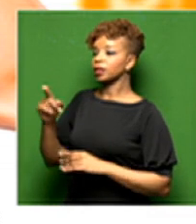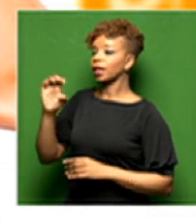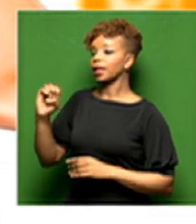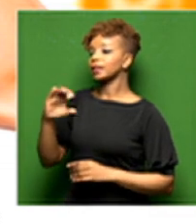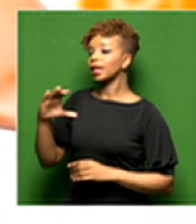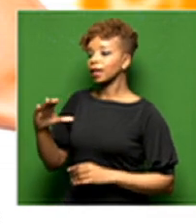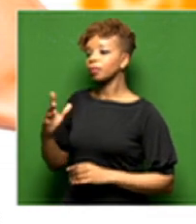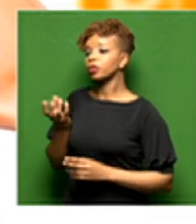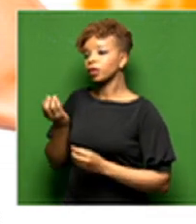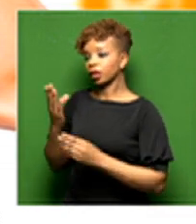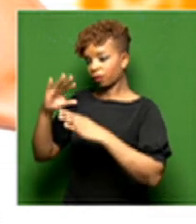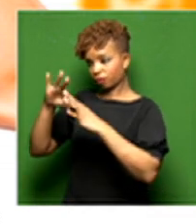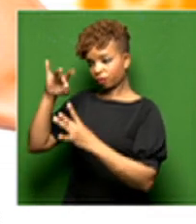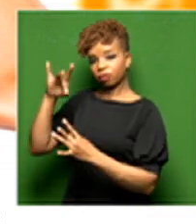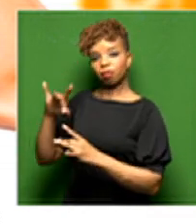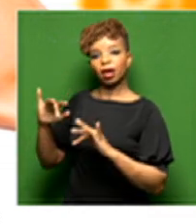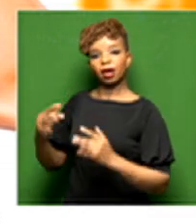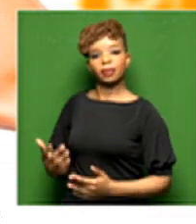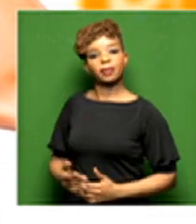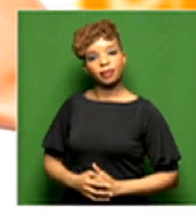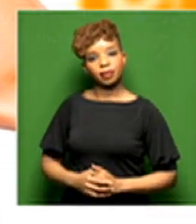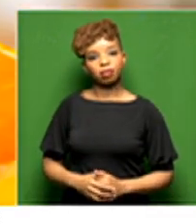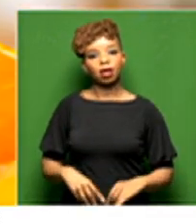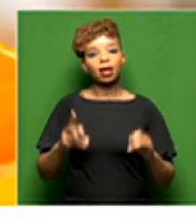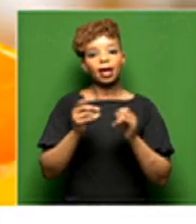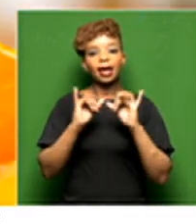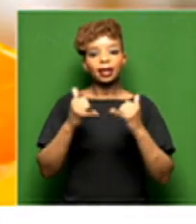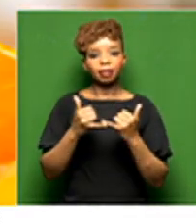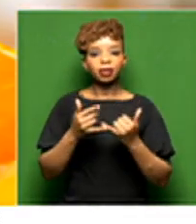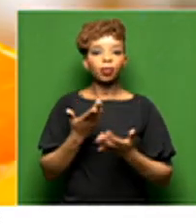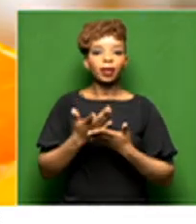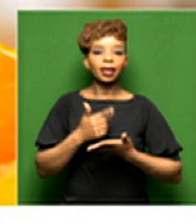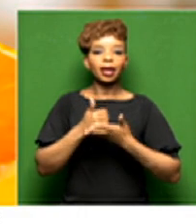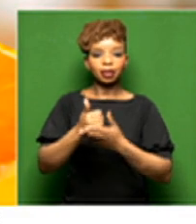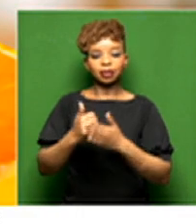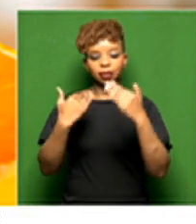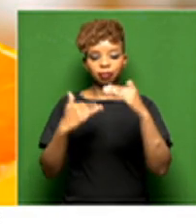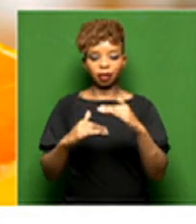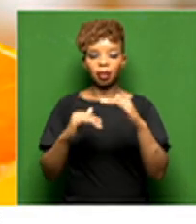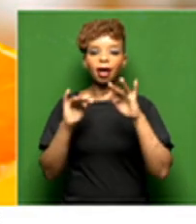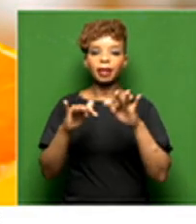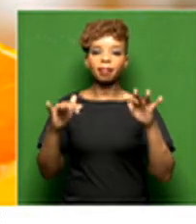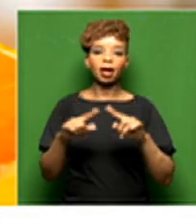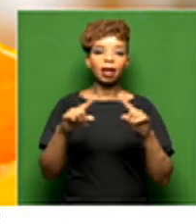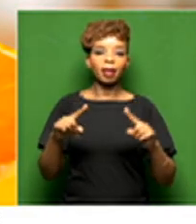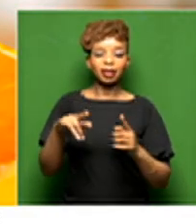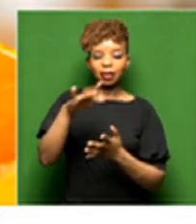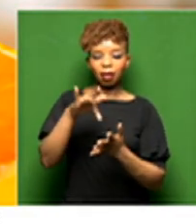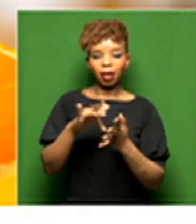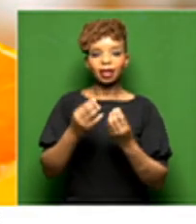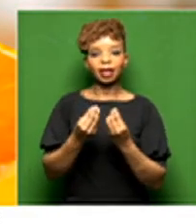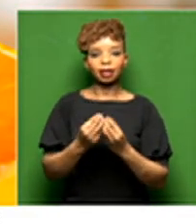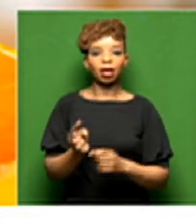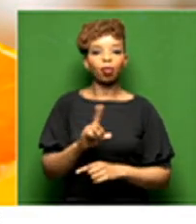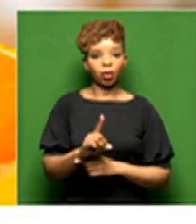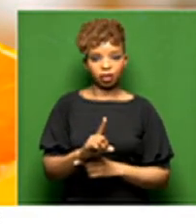Well, we're obviously as a company, we can only assist so many people at once. But the main thing was for us to get a voice out